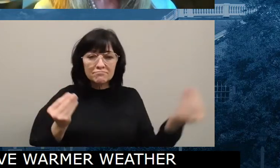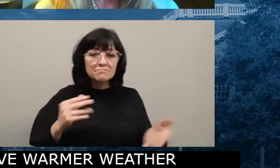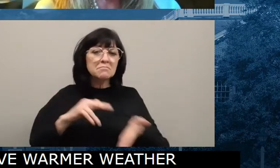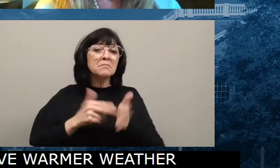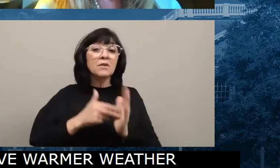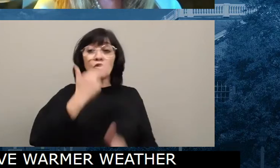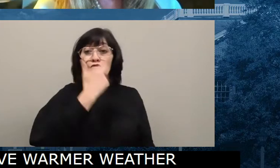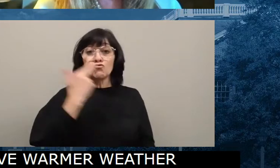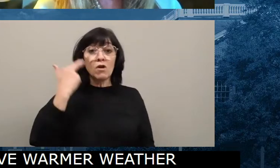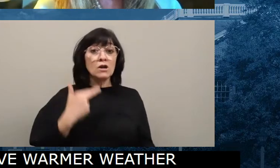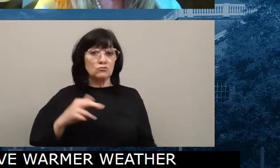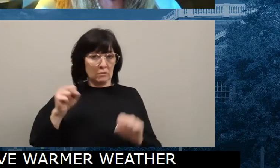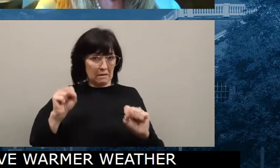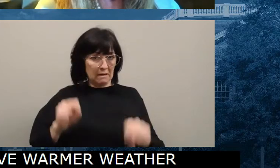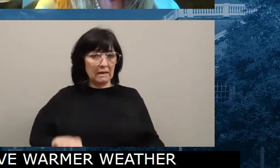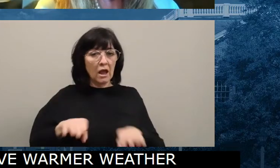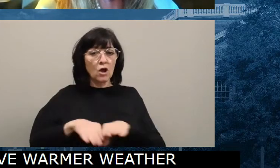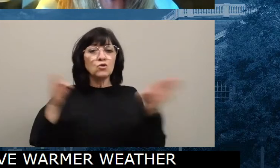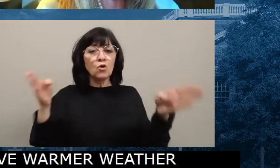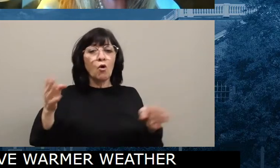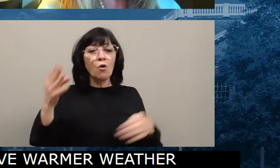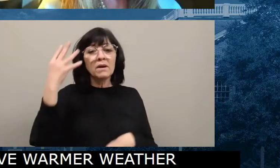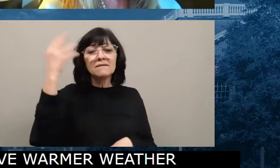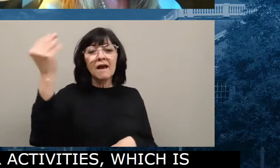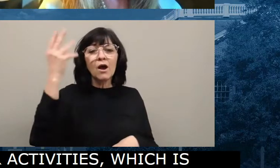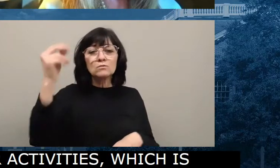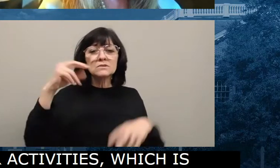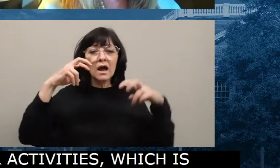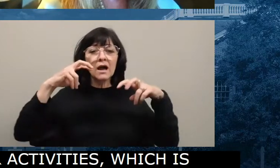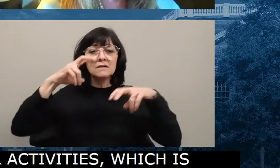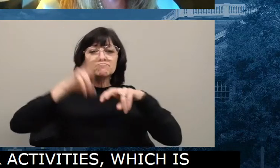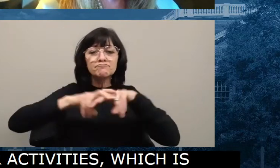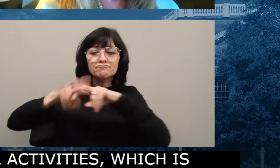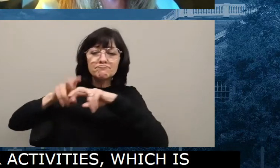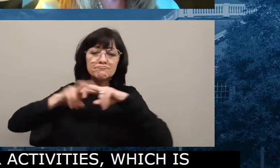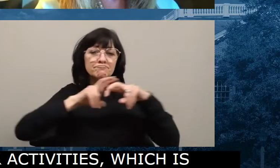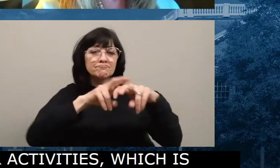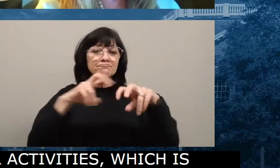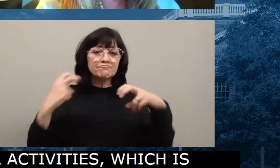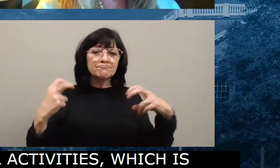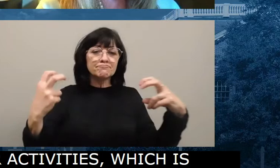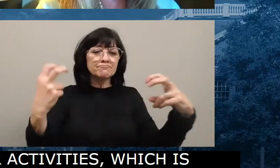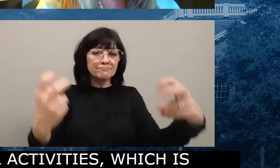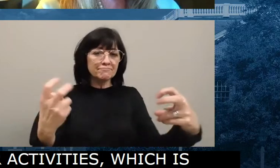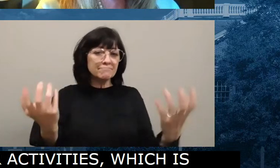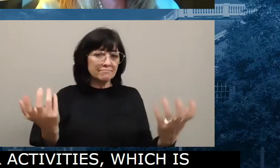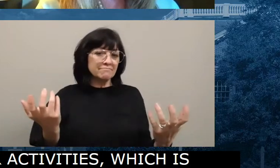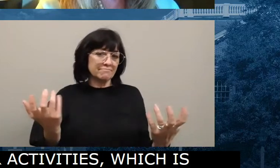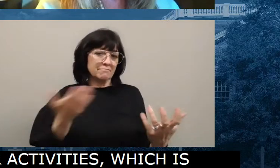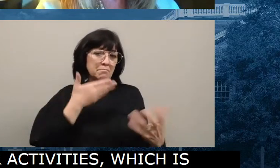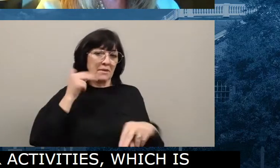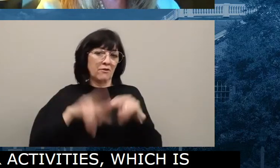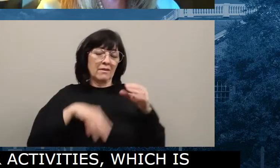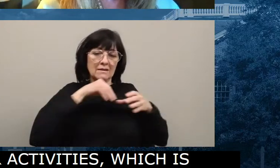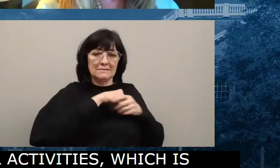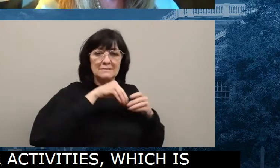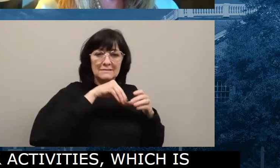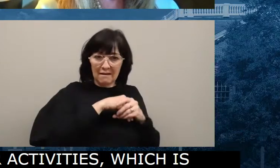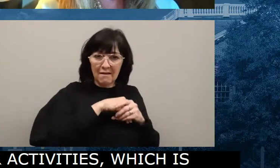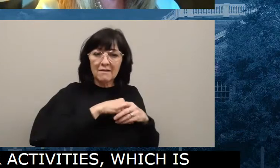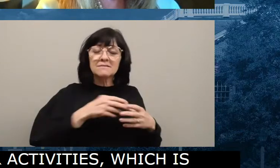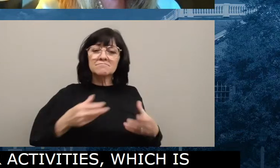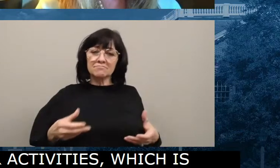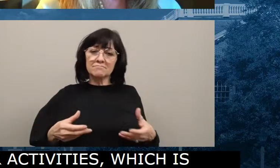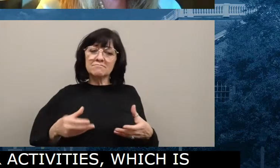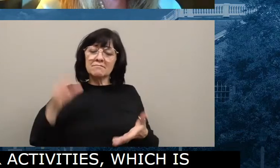heard was very effective last spring and summer. And we know from talking to the mayors this